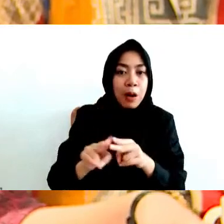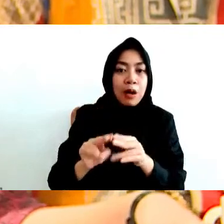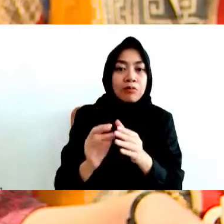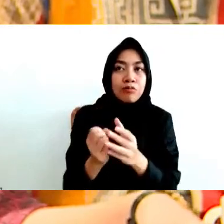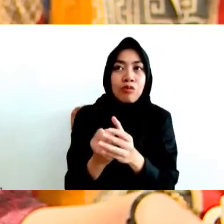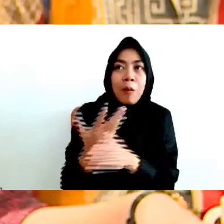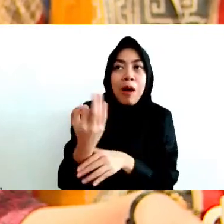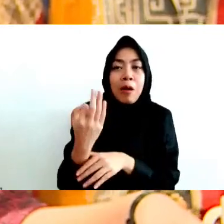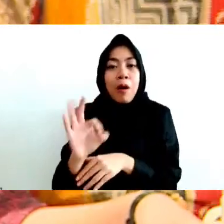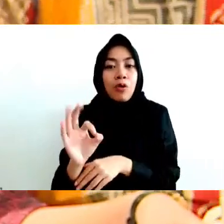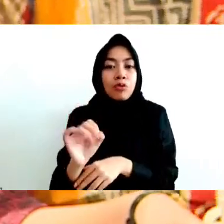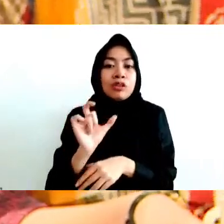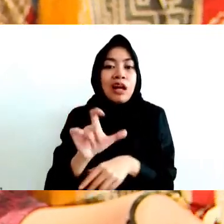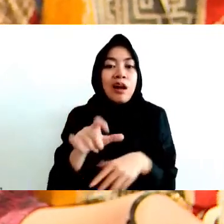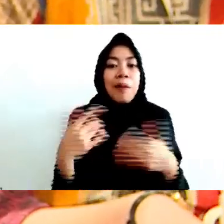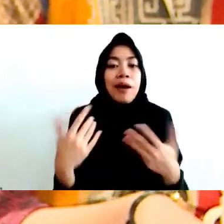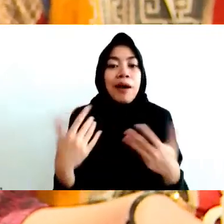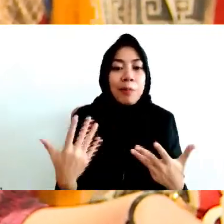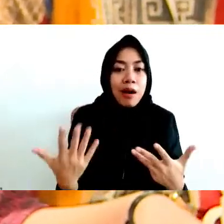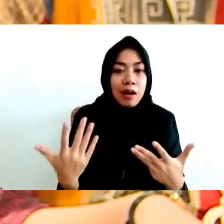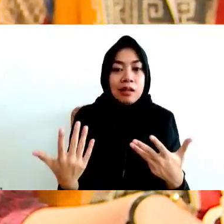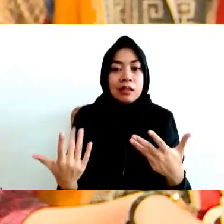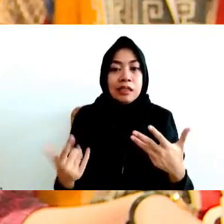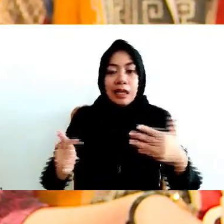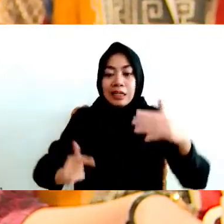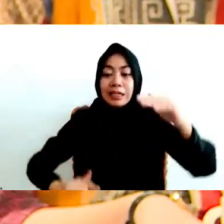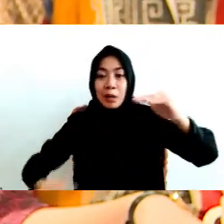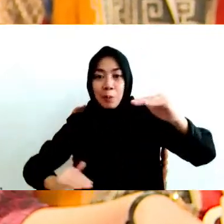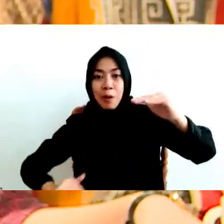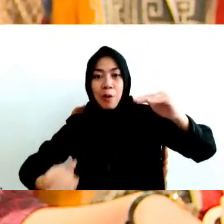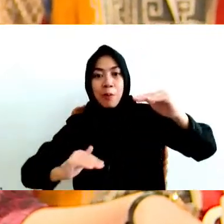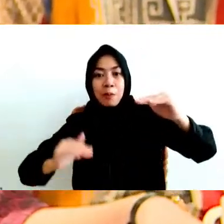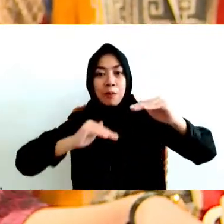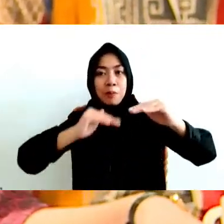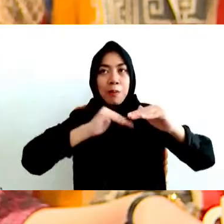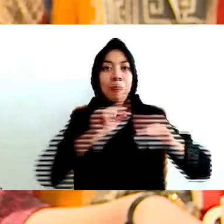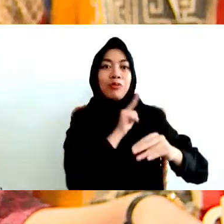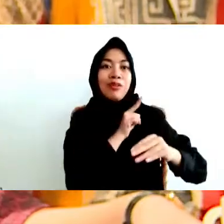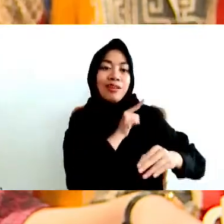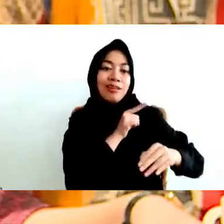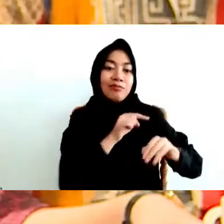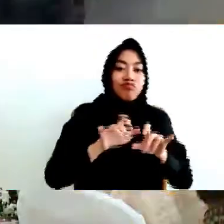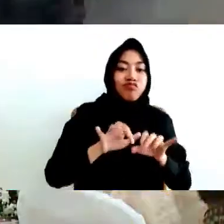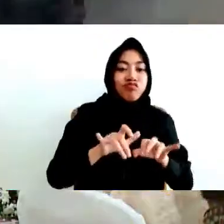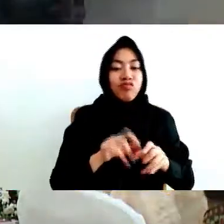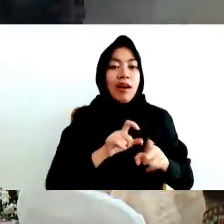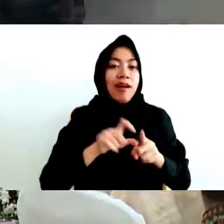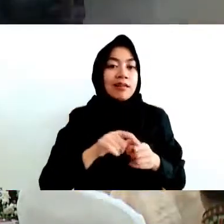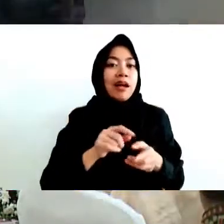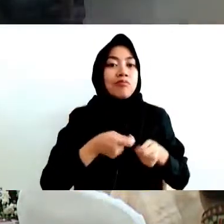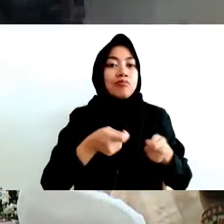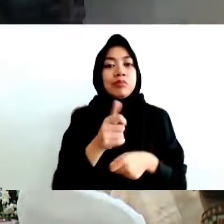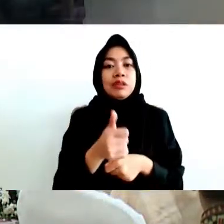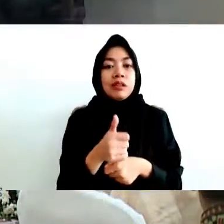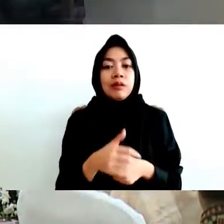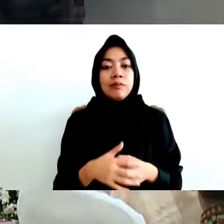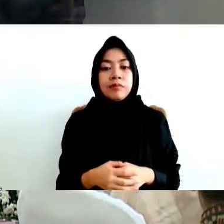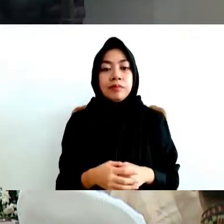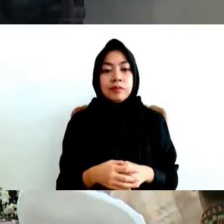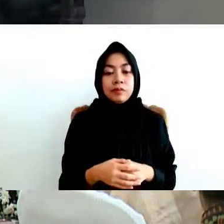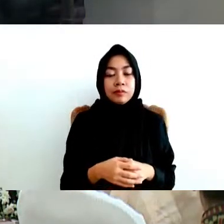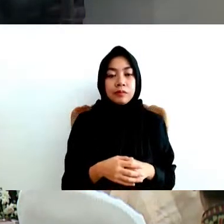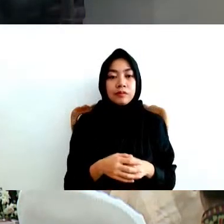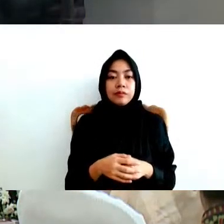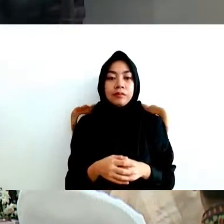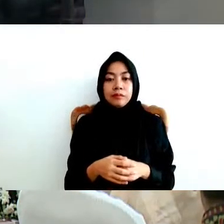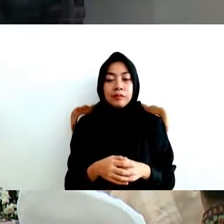how the bottom-up can also apply for themselves. Thank you. Thank you, Mbak Esi, for the question. So I guess